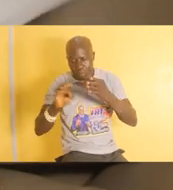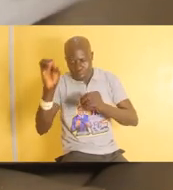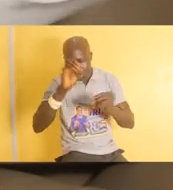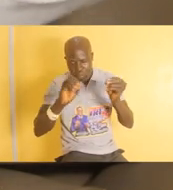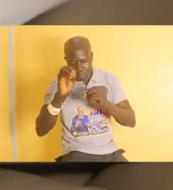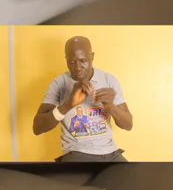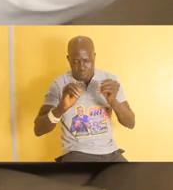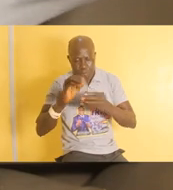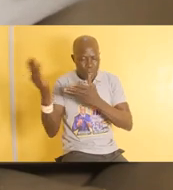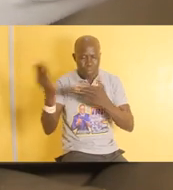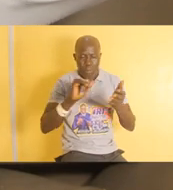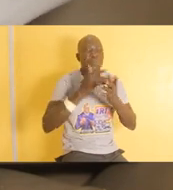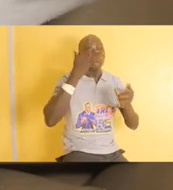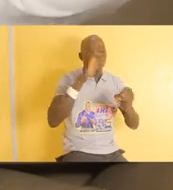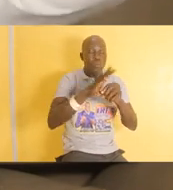Baba Dewa,